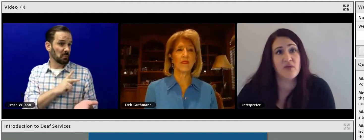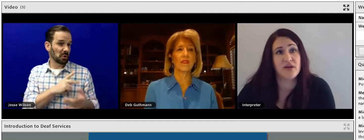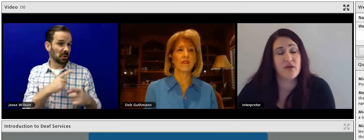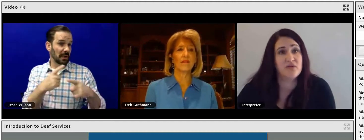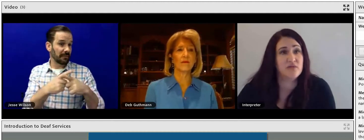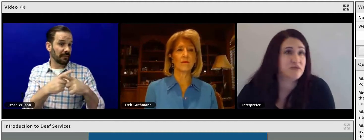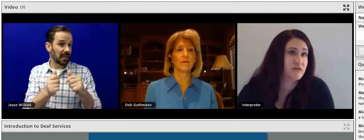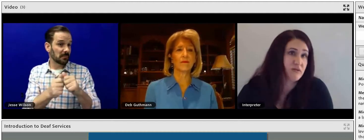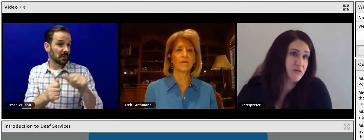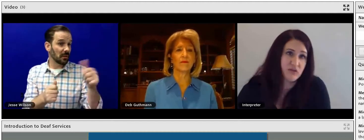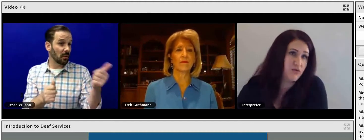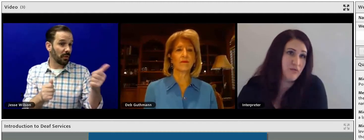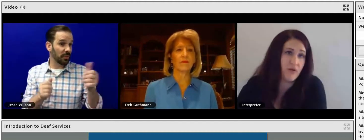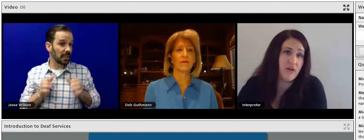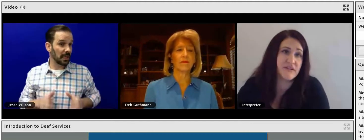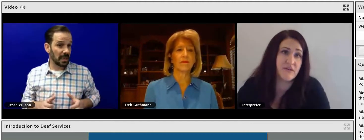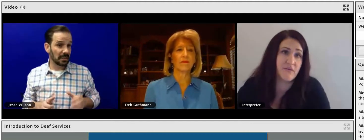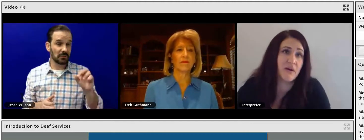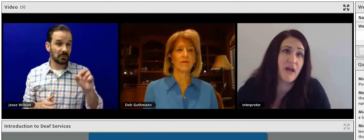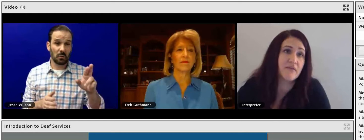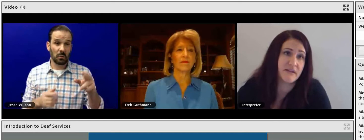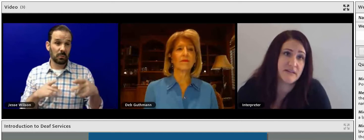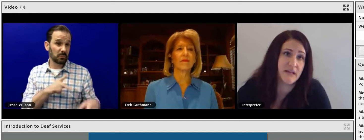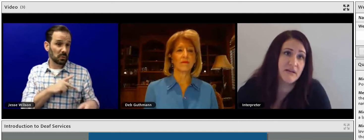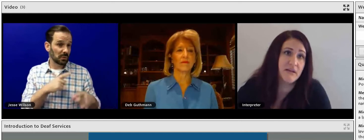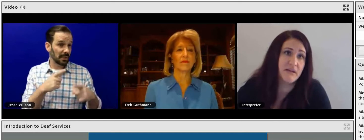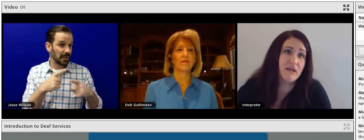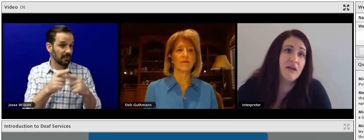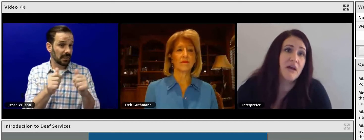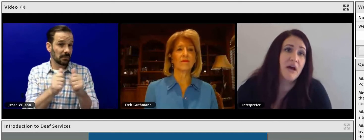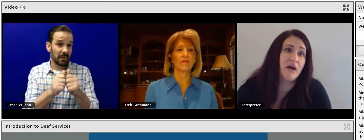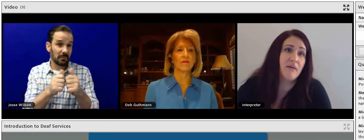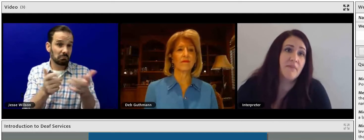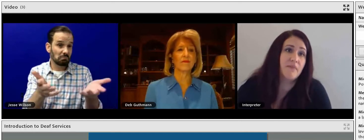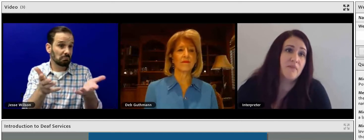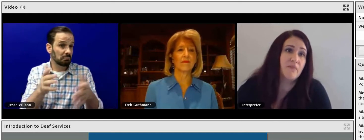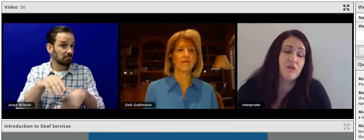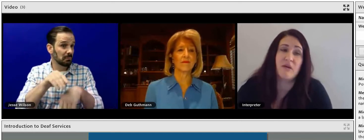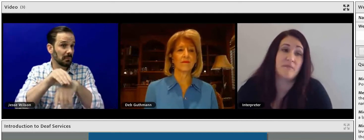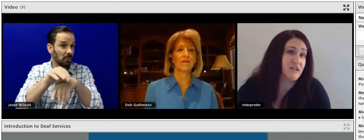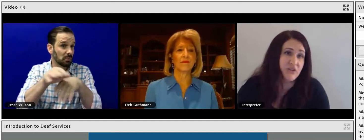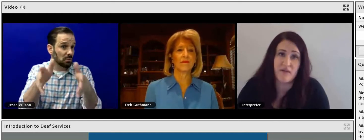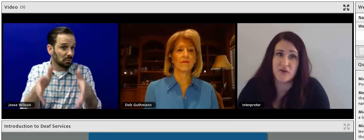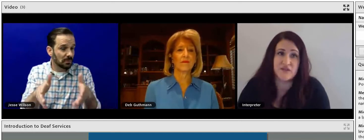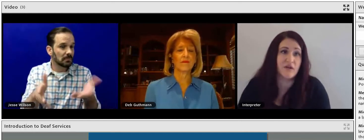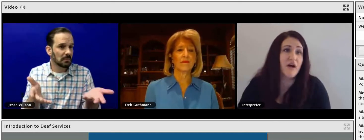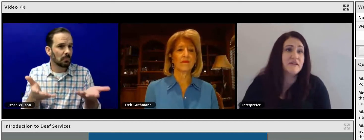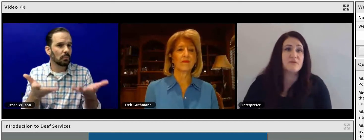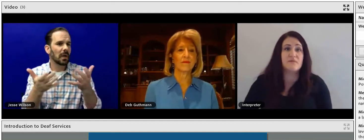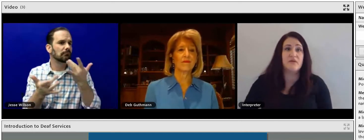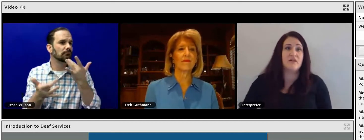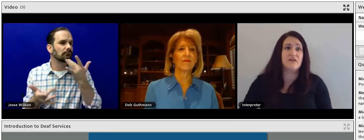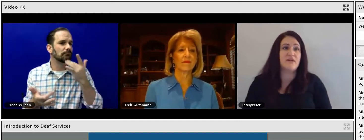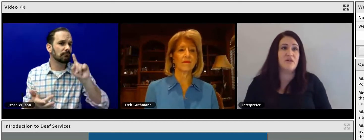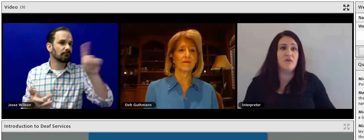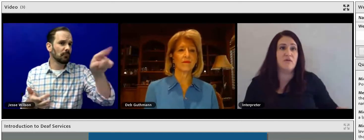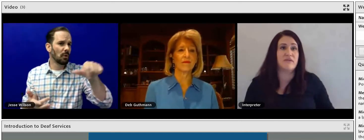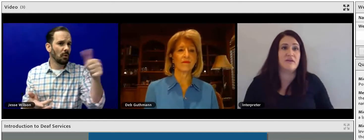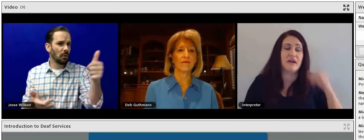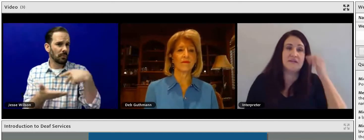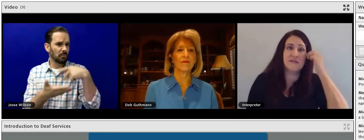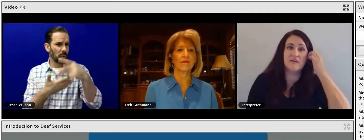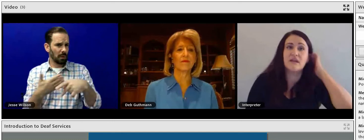center, but they want to go to another center for whatever reason. You might potentially have personal conflicts with